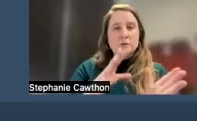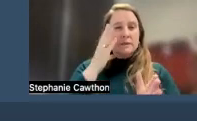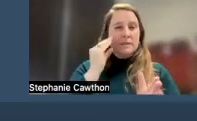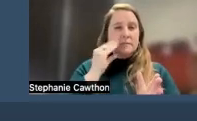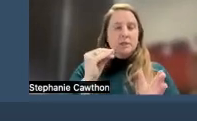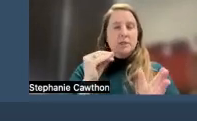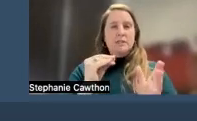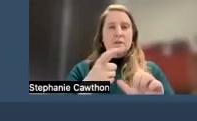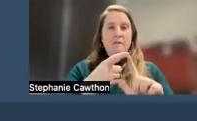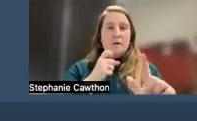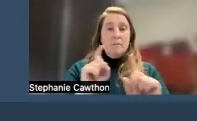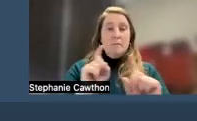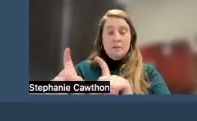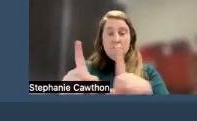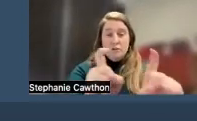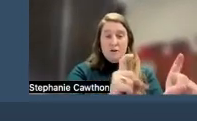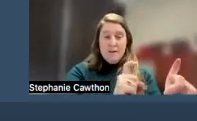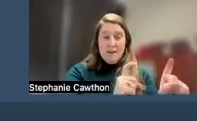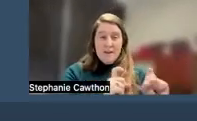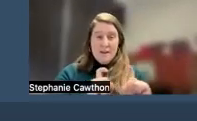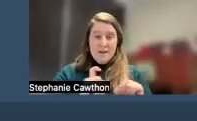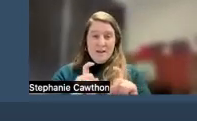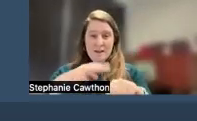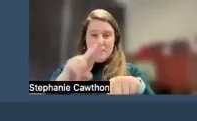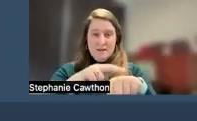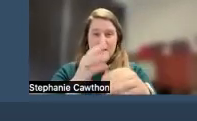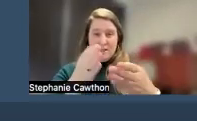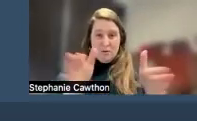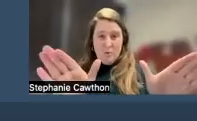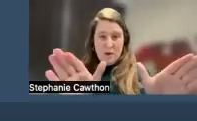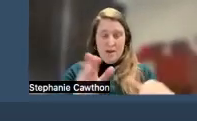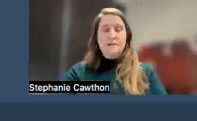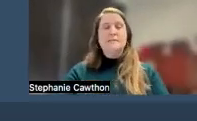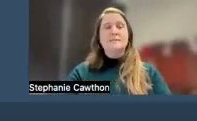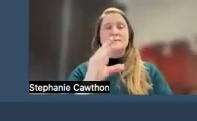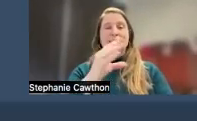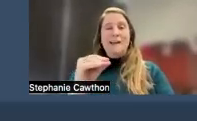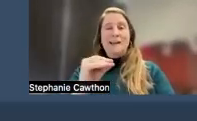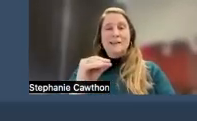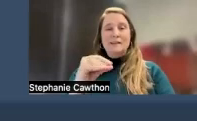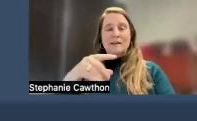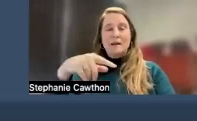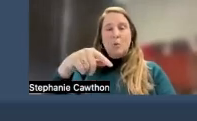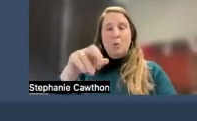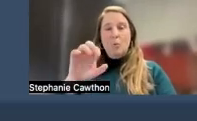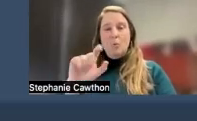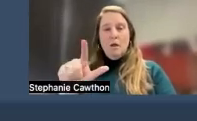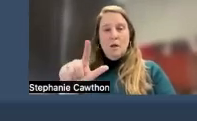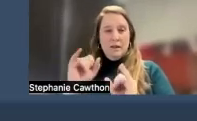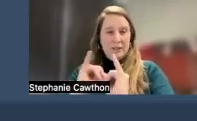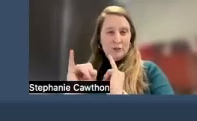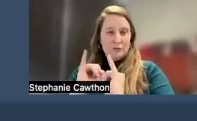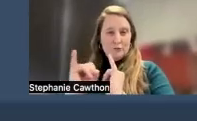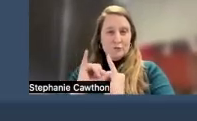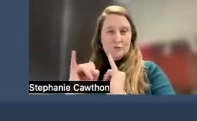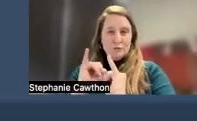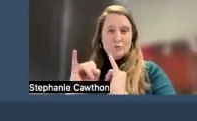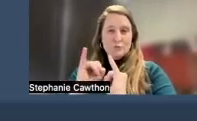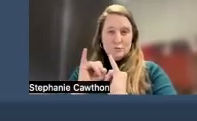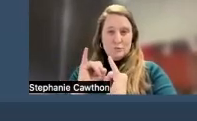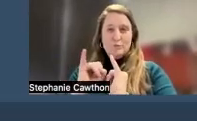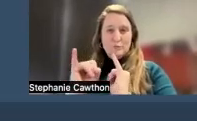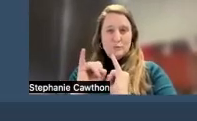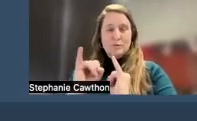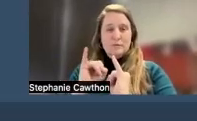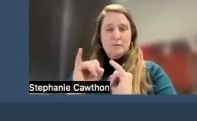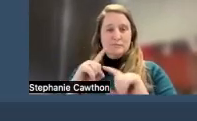was a search of both what students experienced from this survey. Again, it was a nationwide survey. And in addition, there